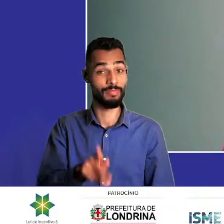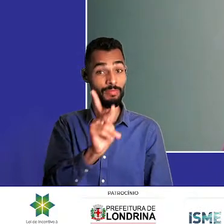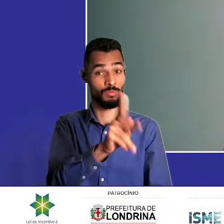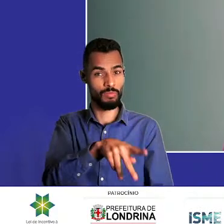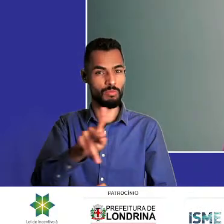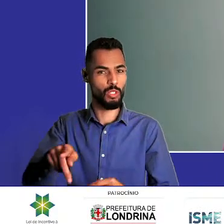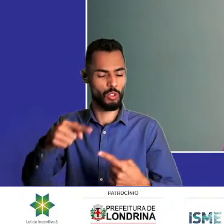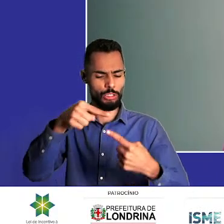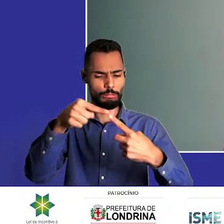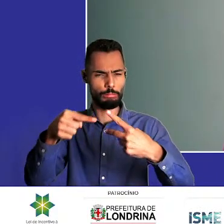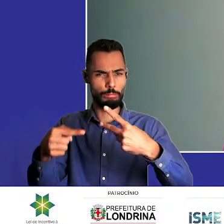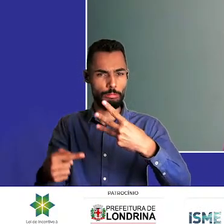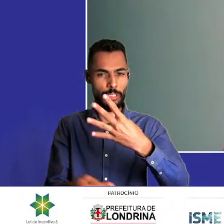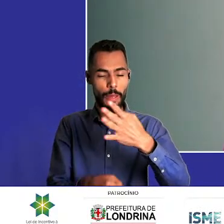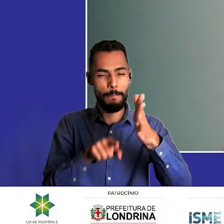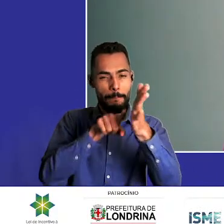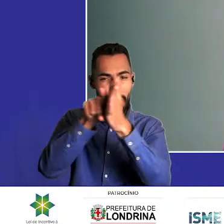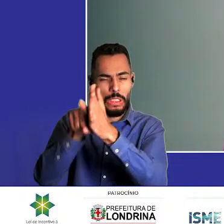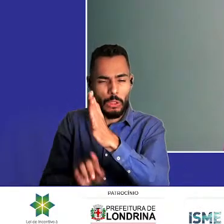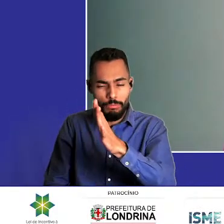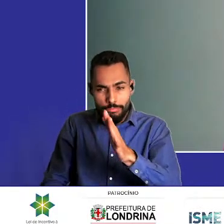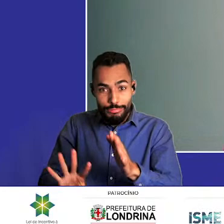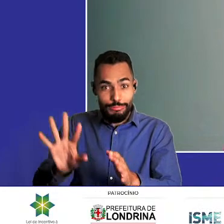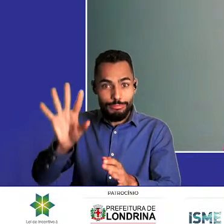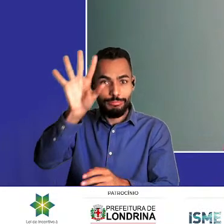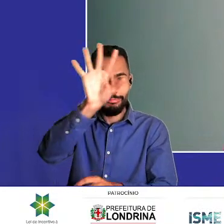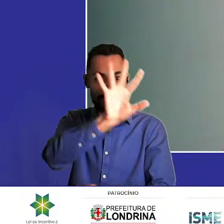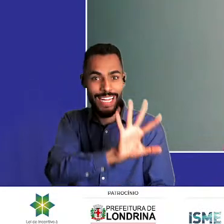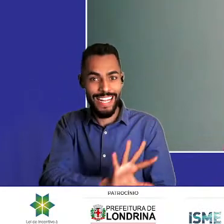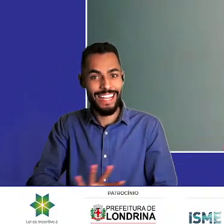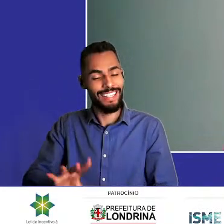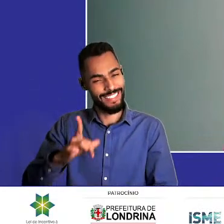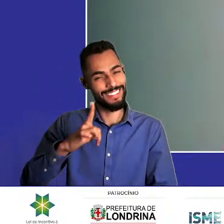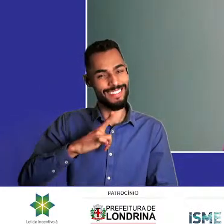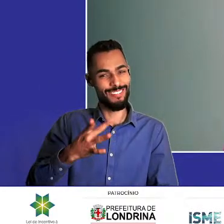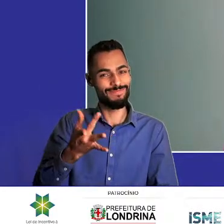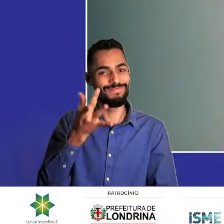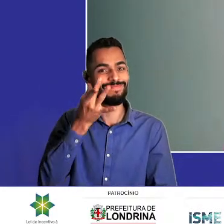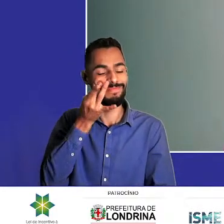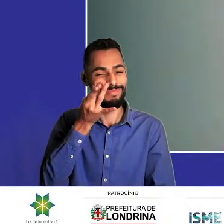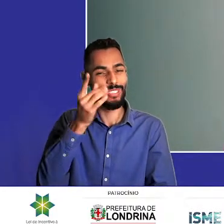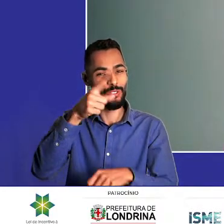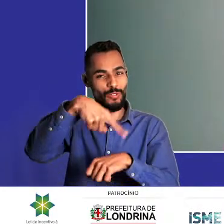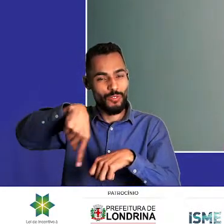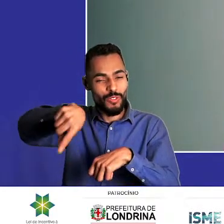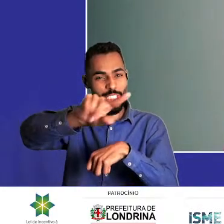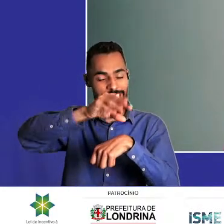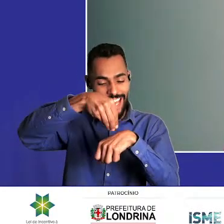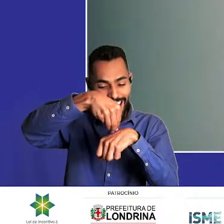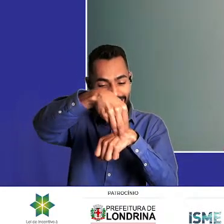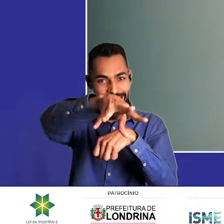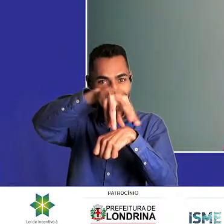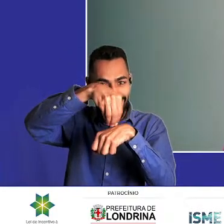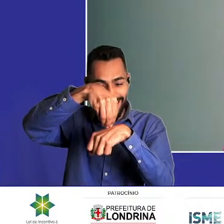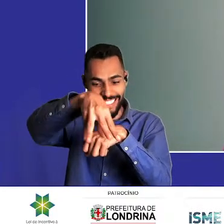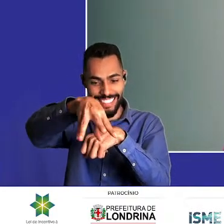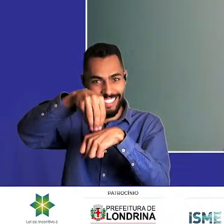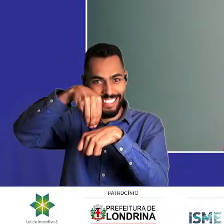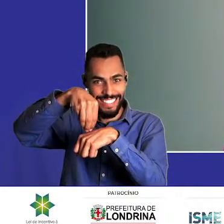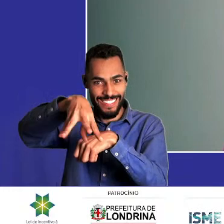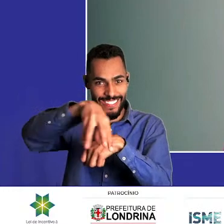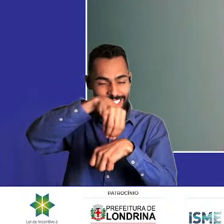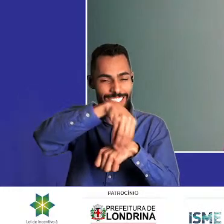of stimulating the debate around the role of musical education in human development, in